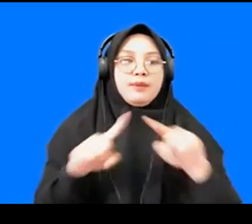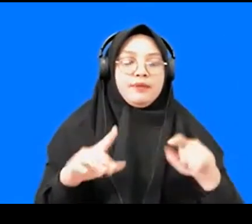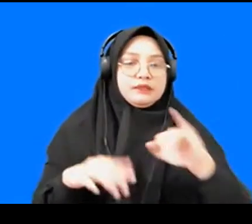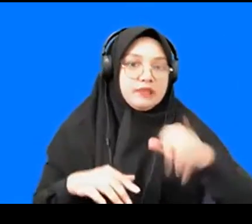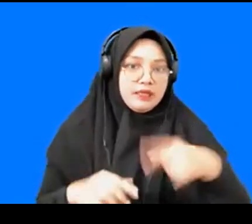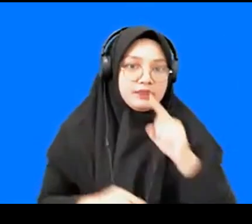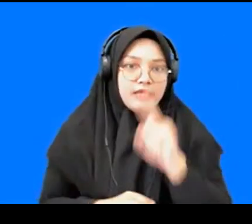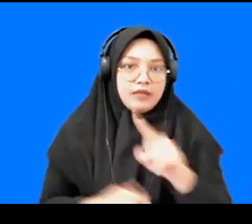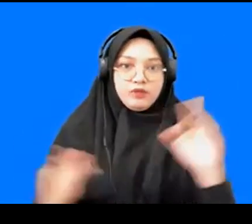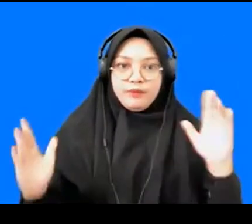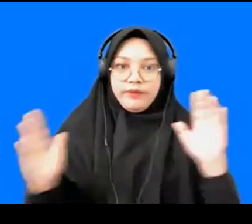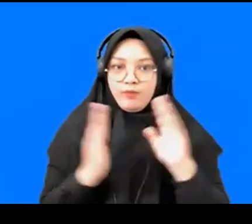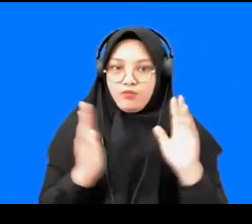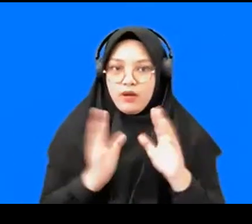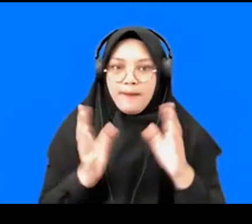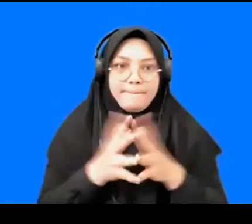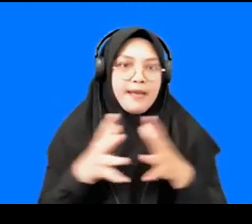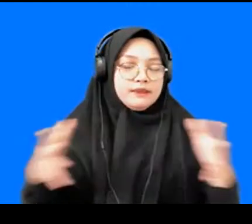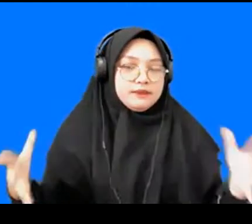very much